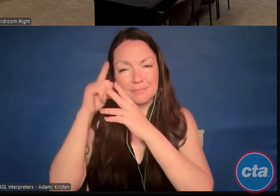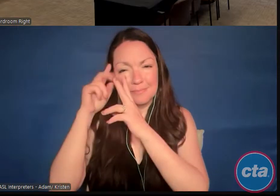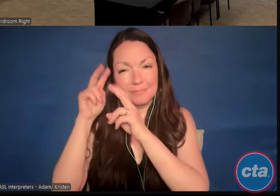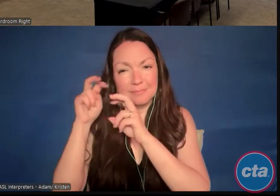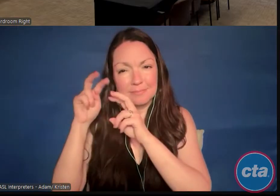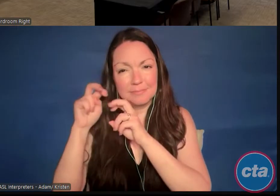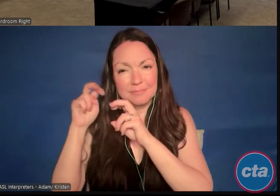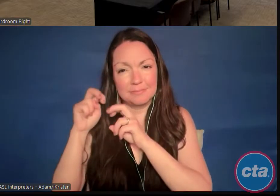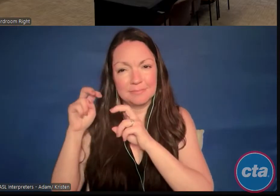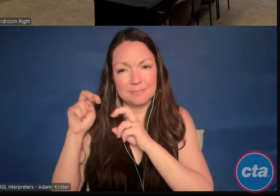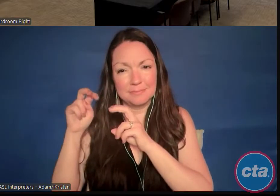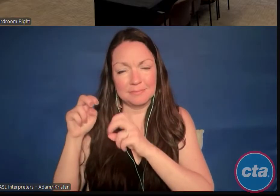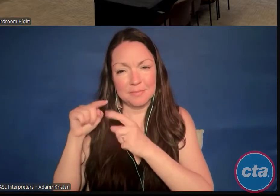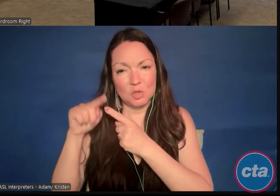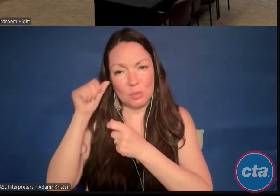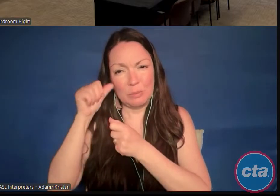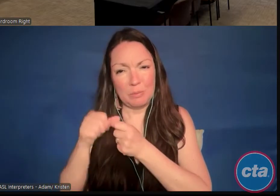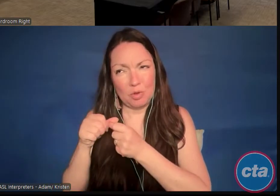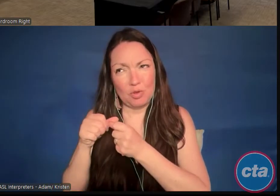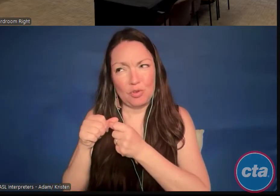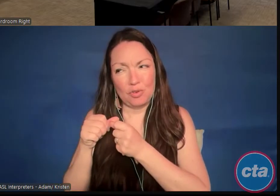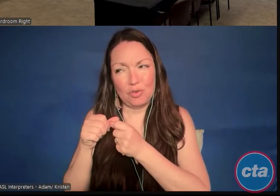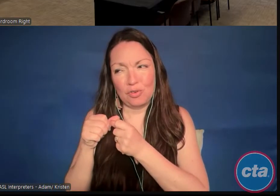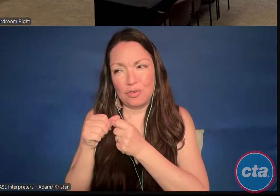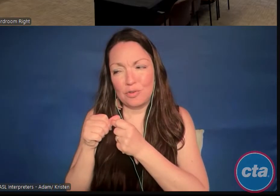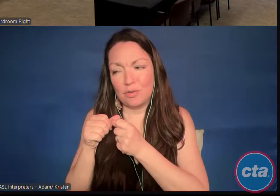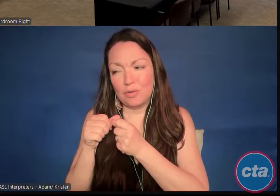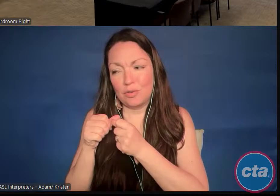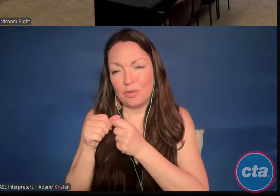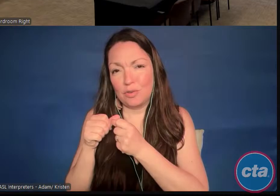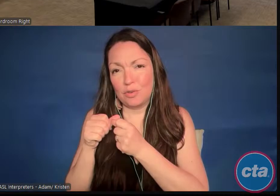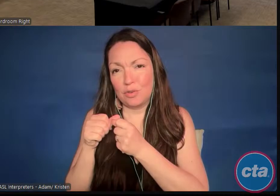base. No, but from what I remember,